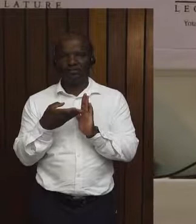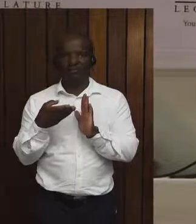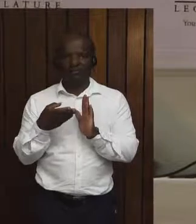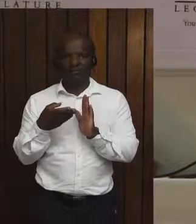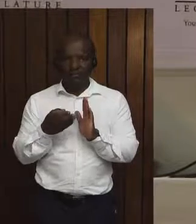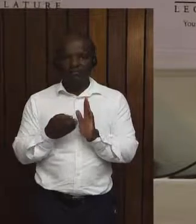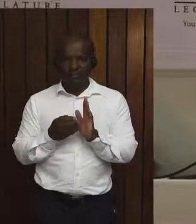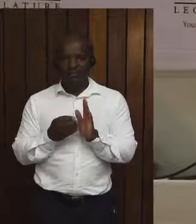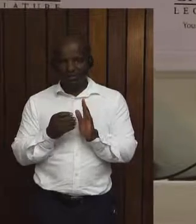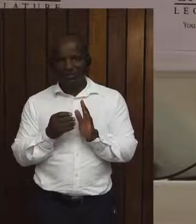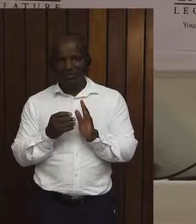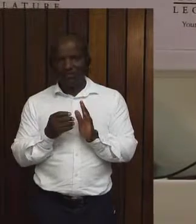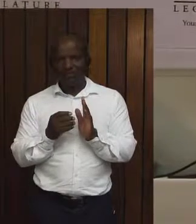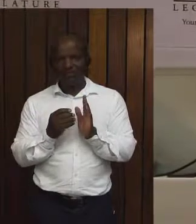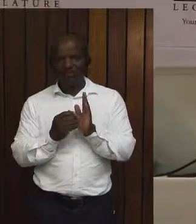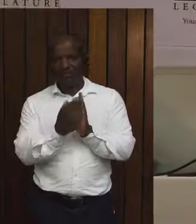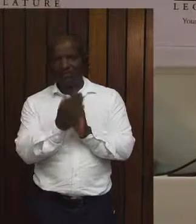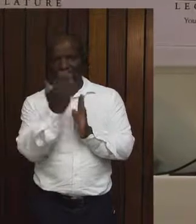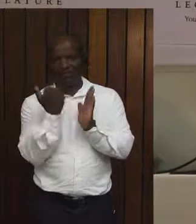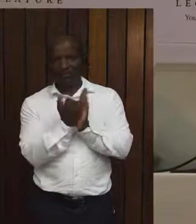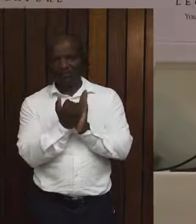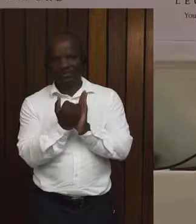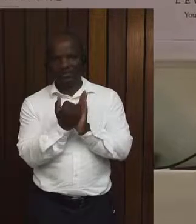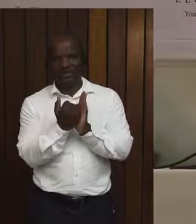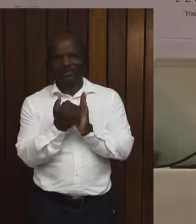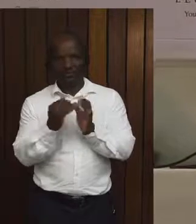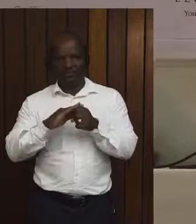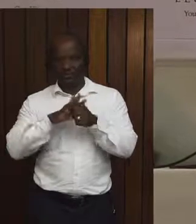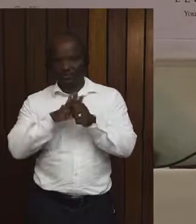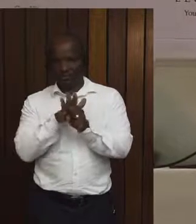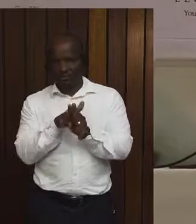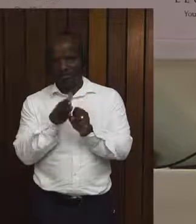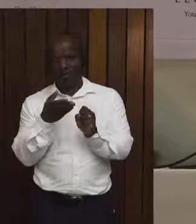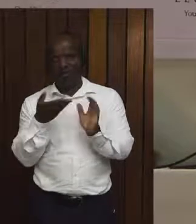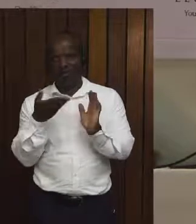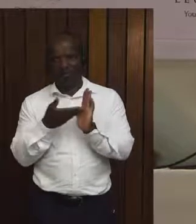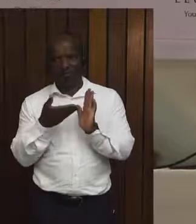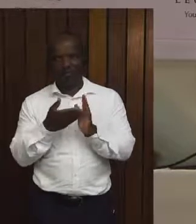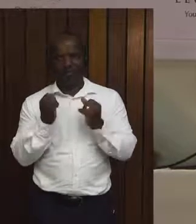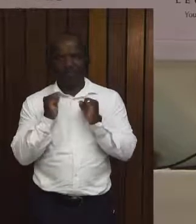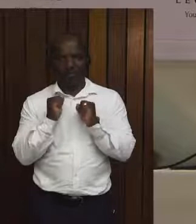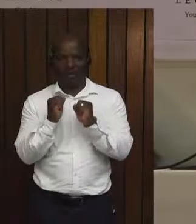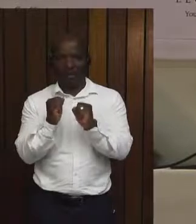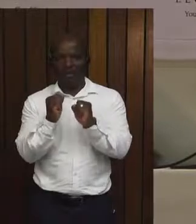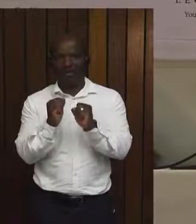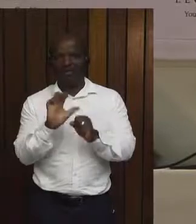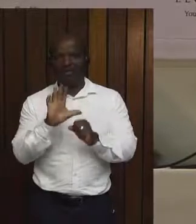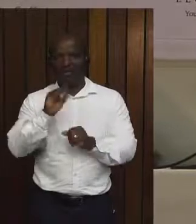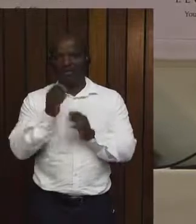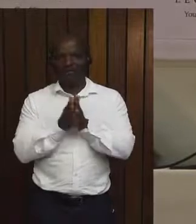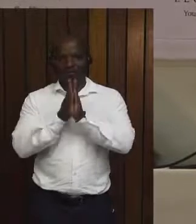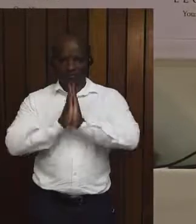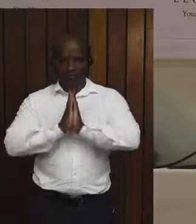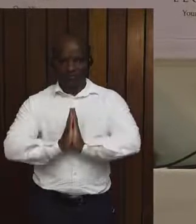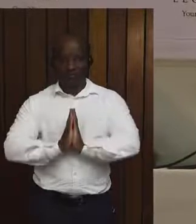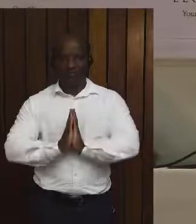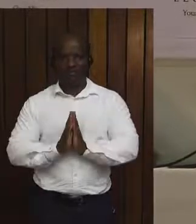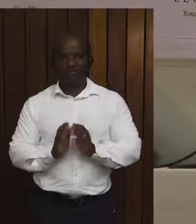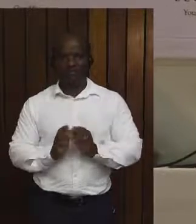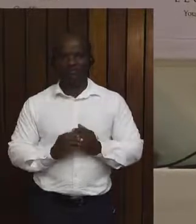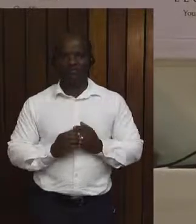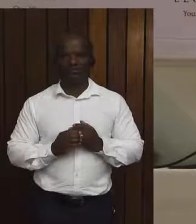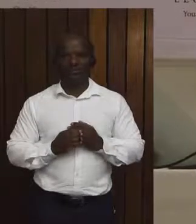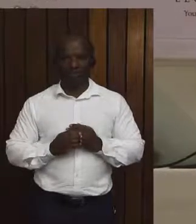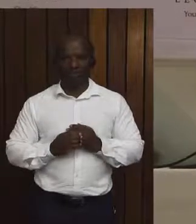under the state of disaster. It's one of the regulations that remains in place, so I'm requesting that we please keep